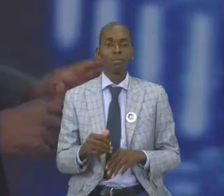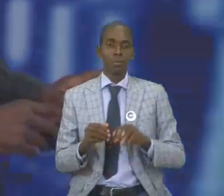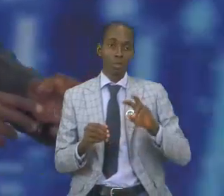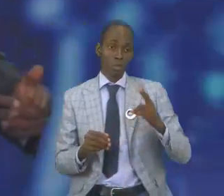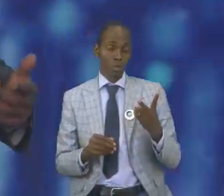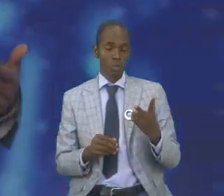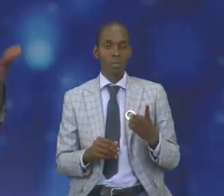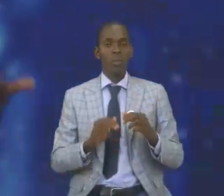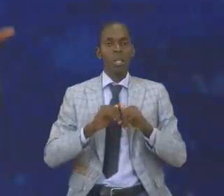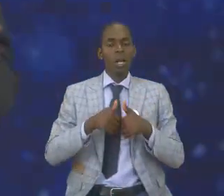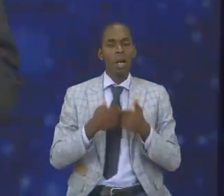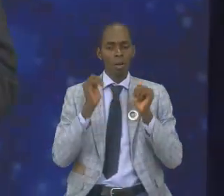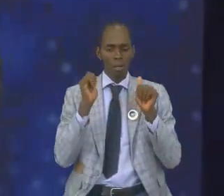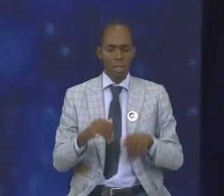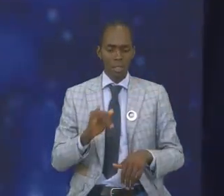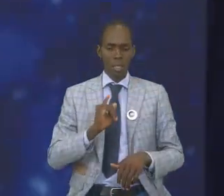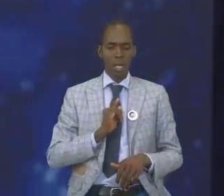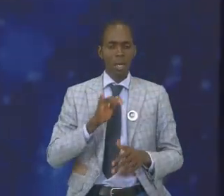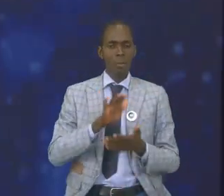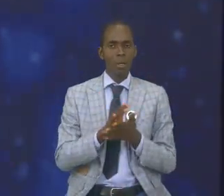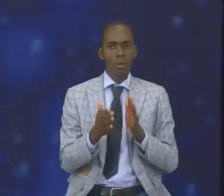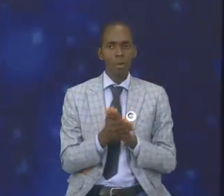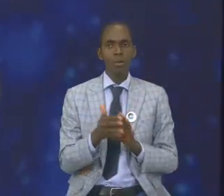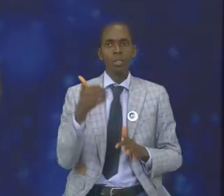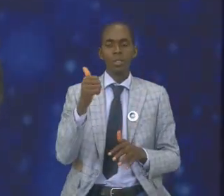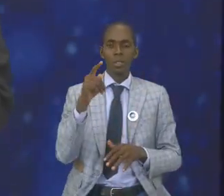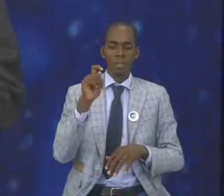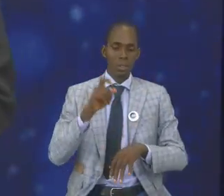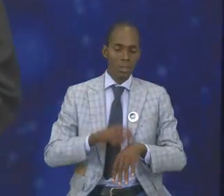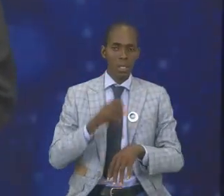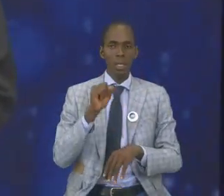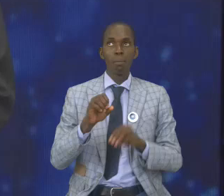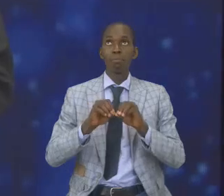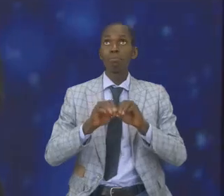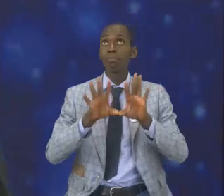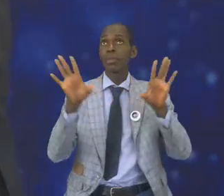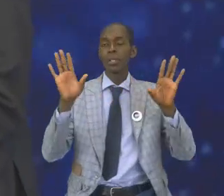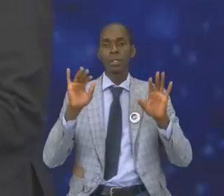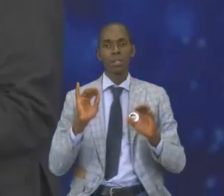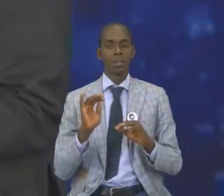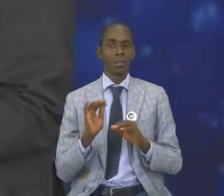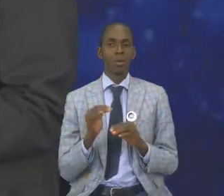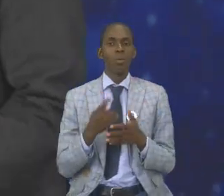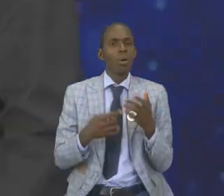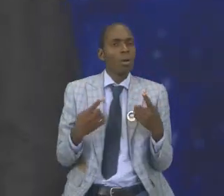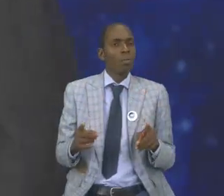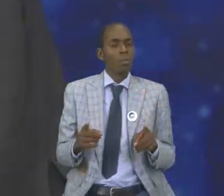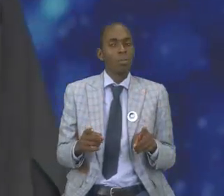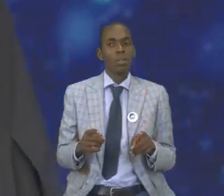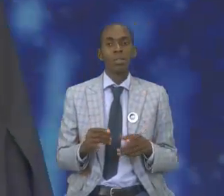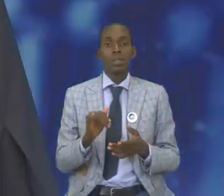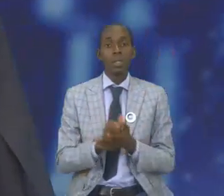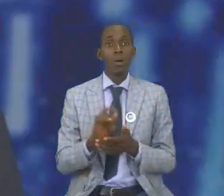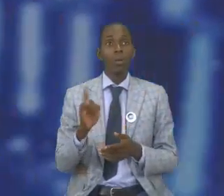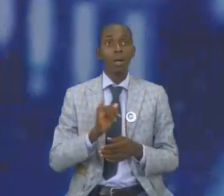I become 10 times brighter? What happens? That here I am. Somebody